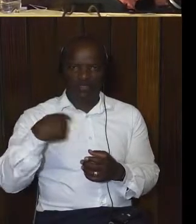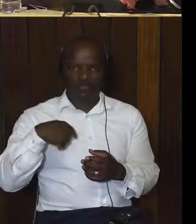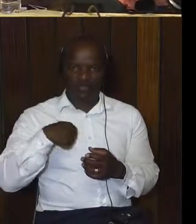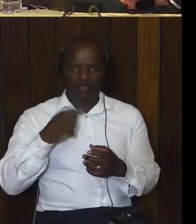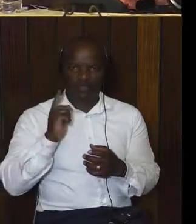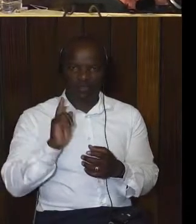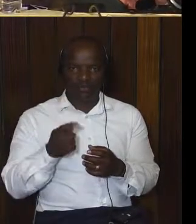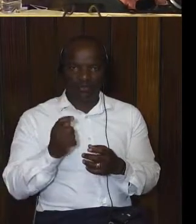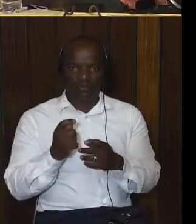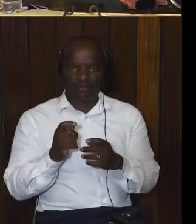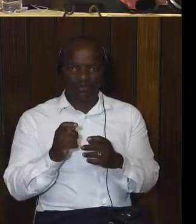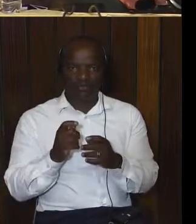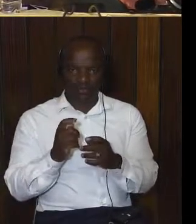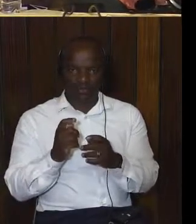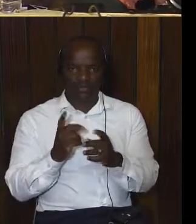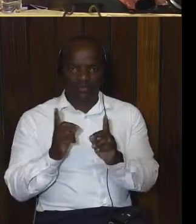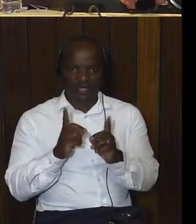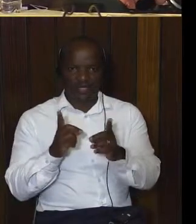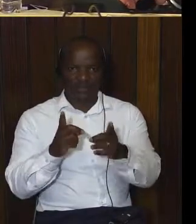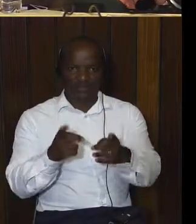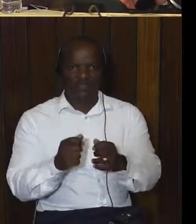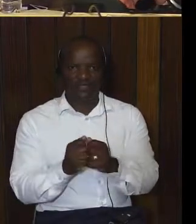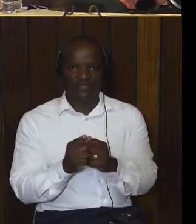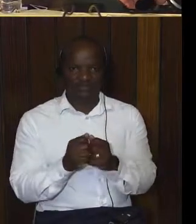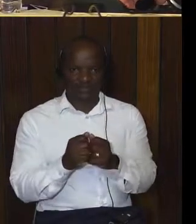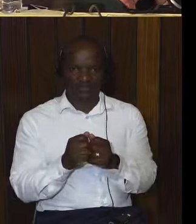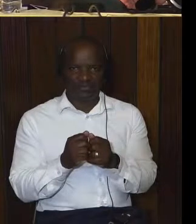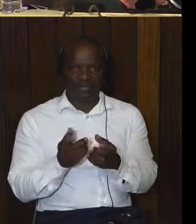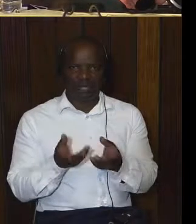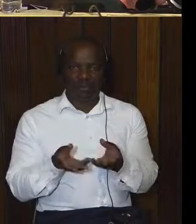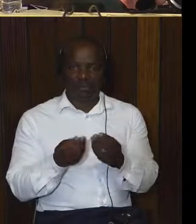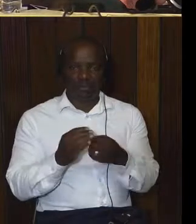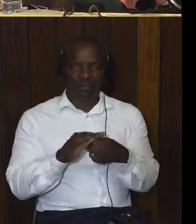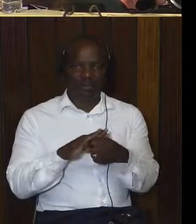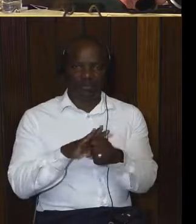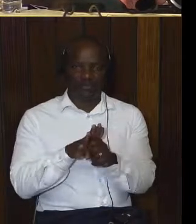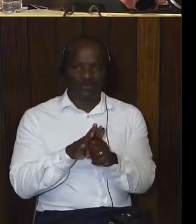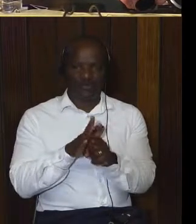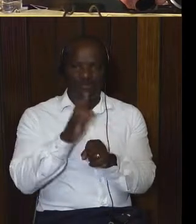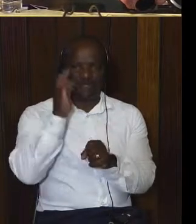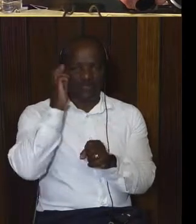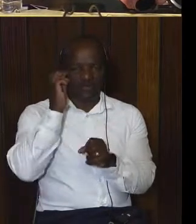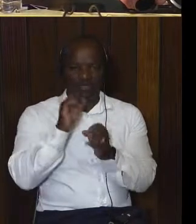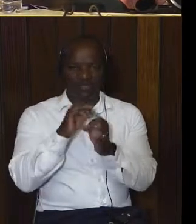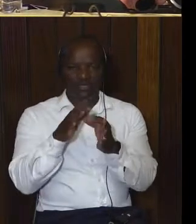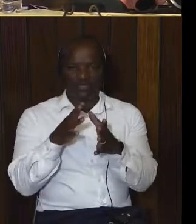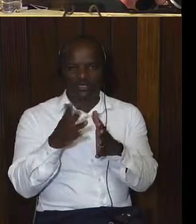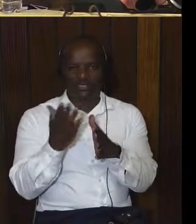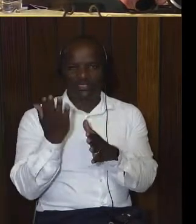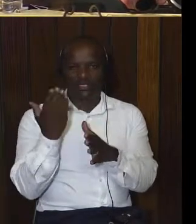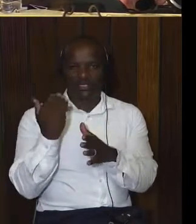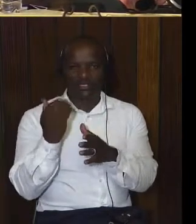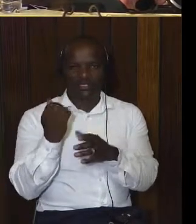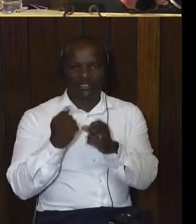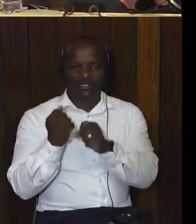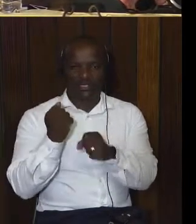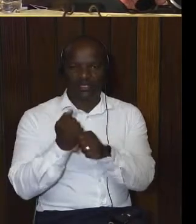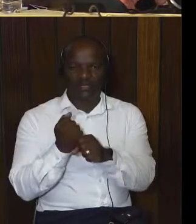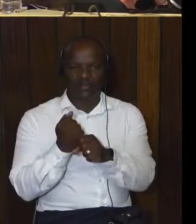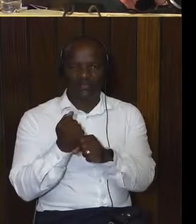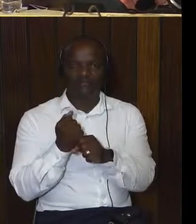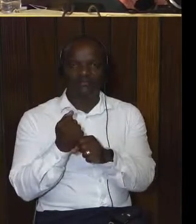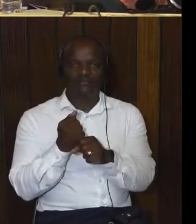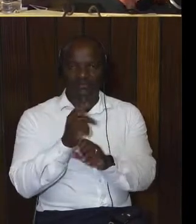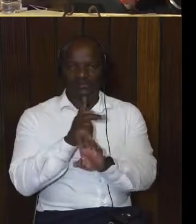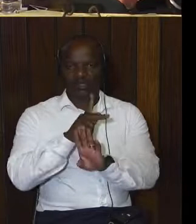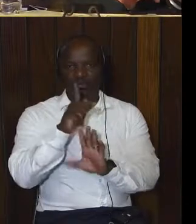Then came COVID. Chair, and you'll remember last year, I think the committee had a special research project on the Patronage Guarantee,